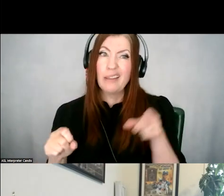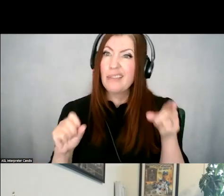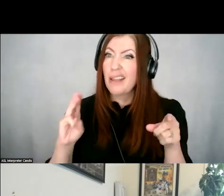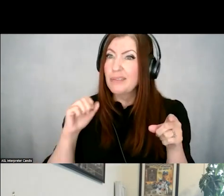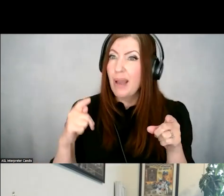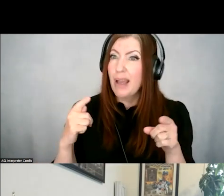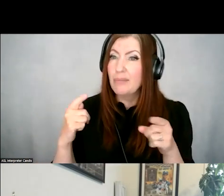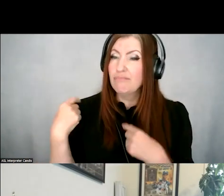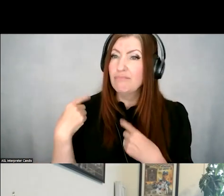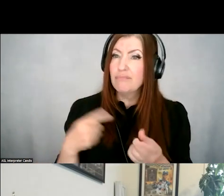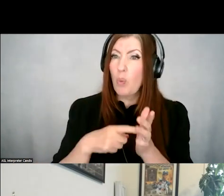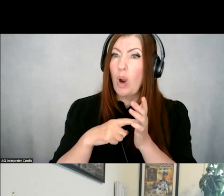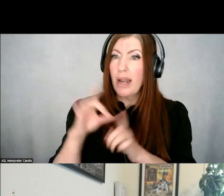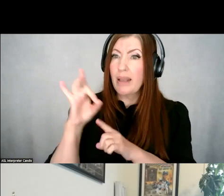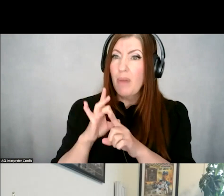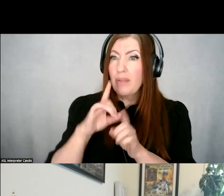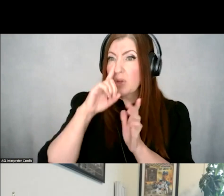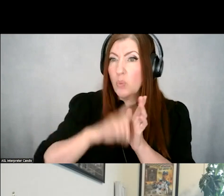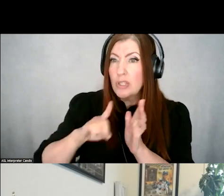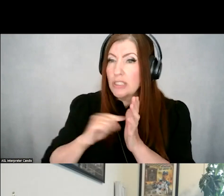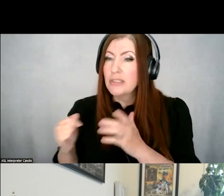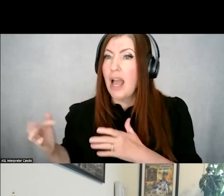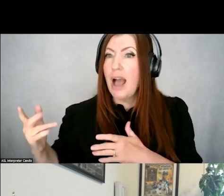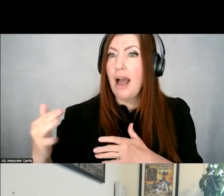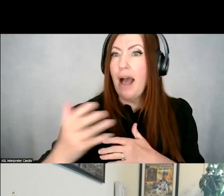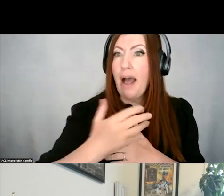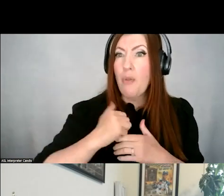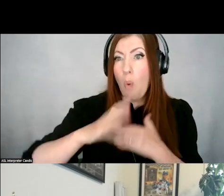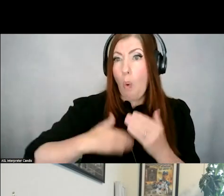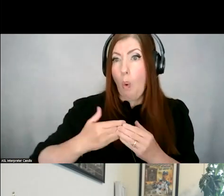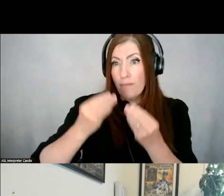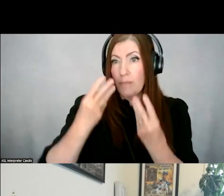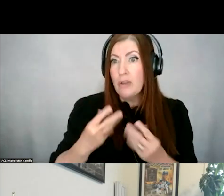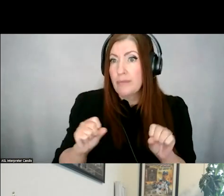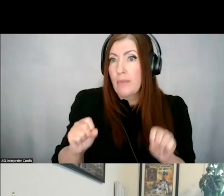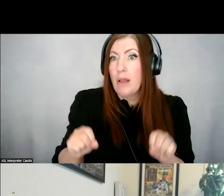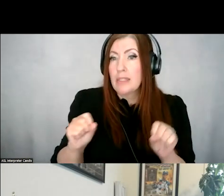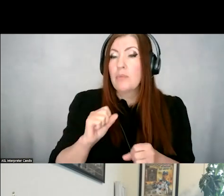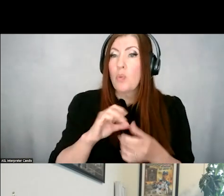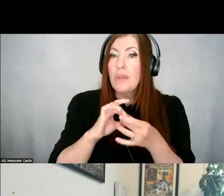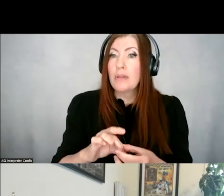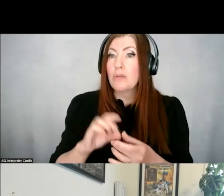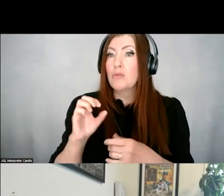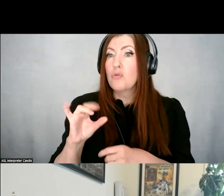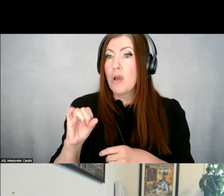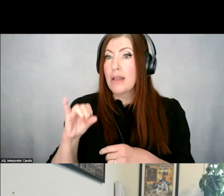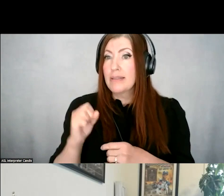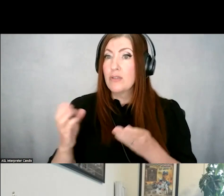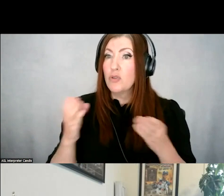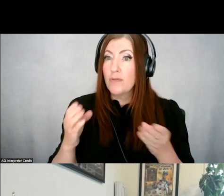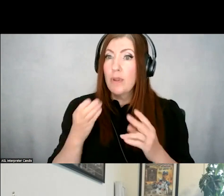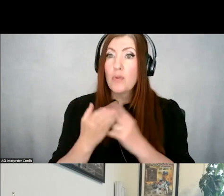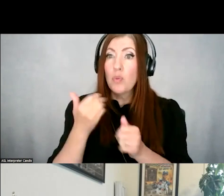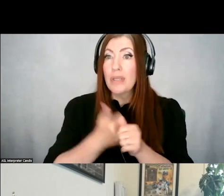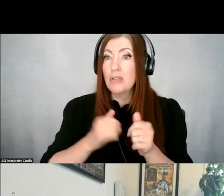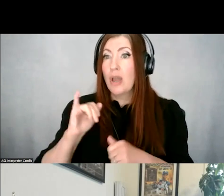of research to gather all of the information that we could about crisis services available through each IHS